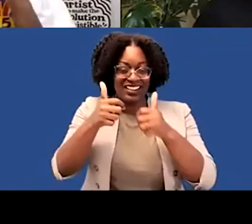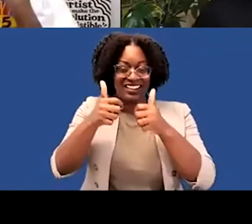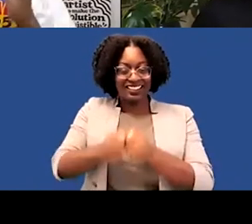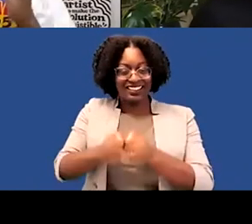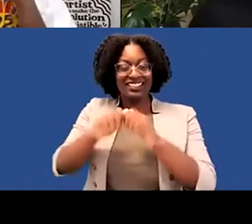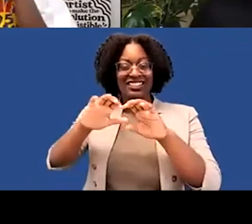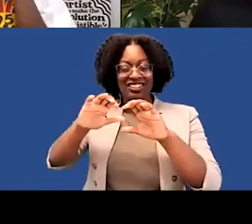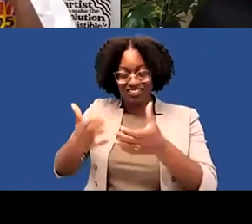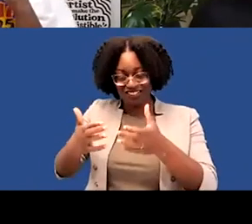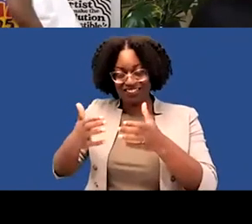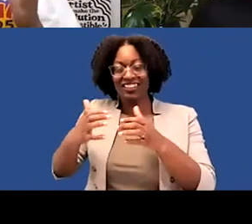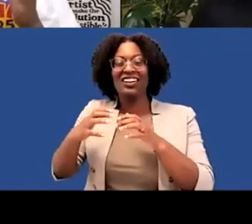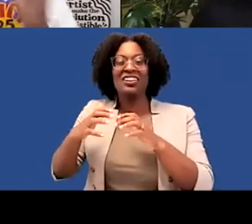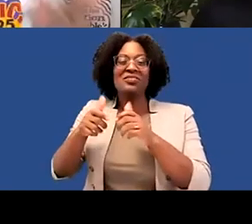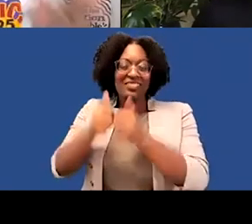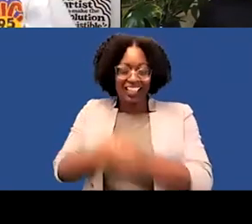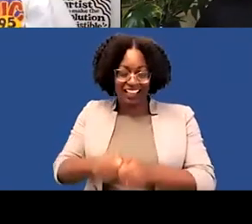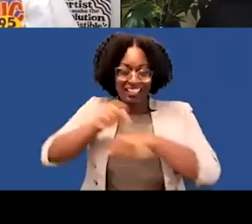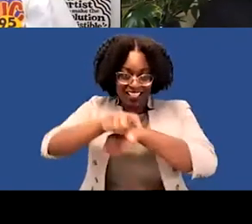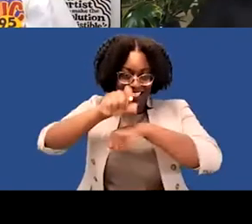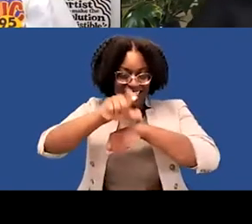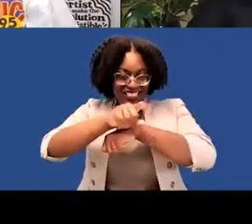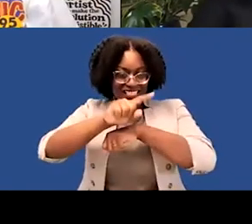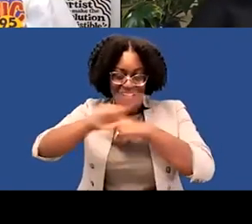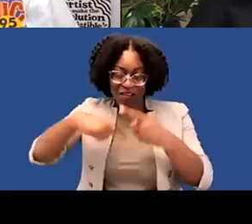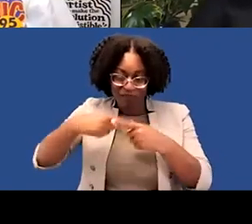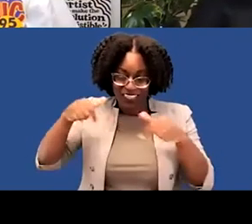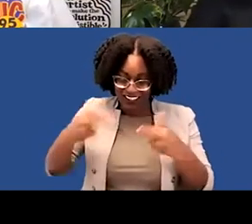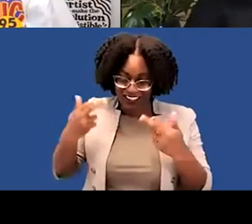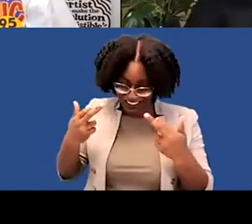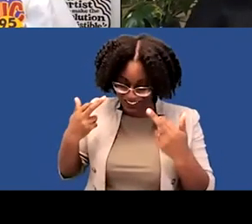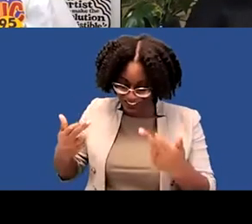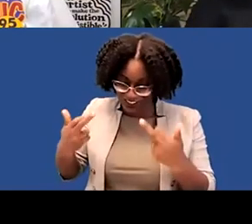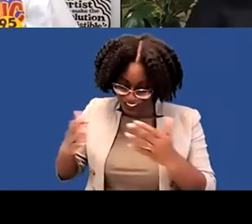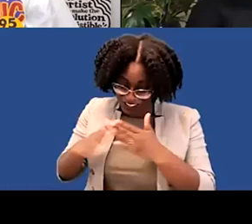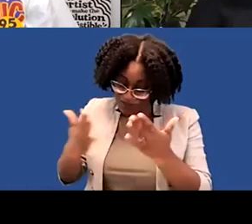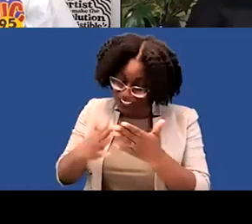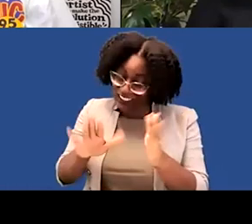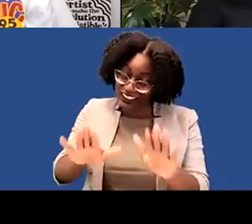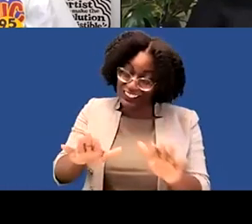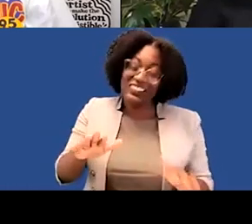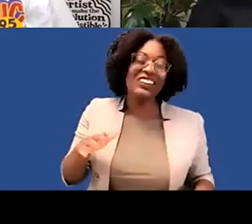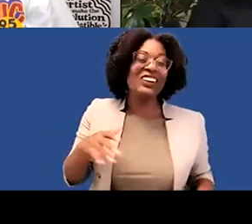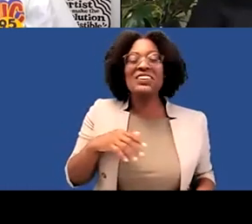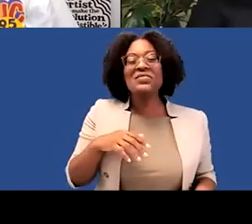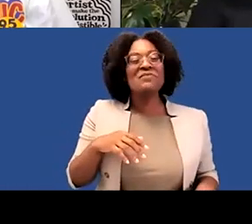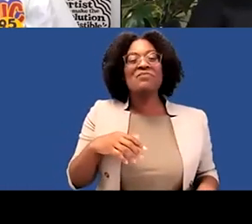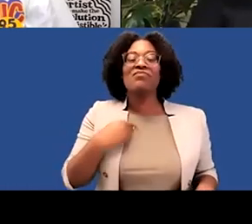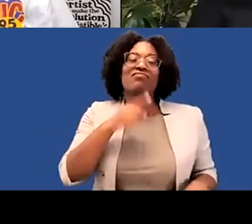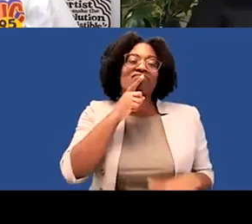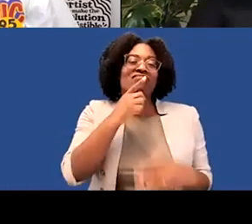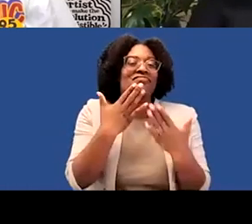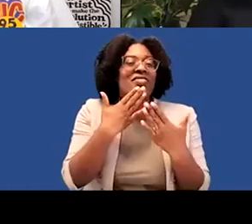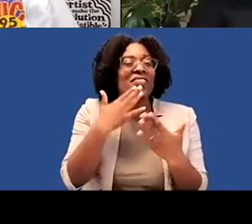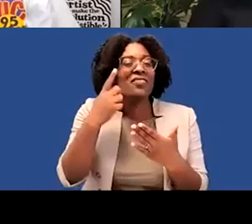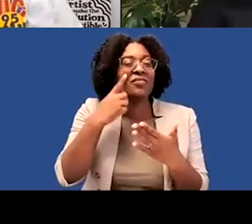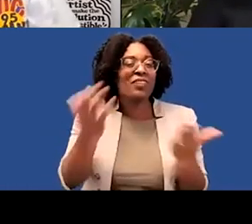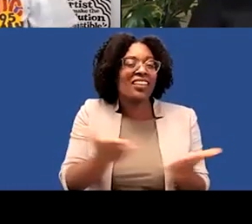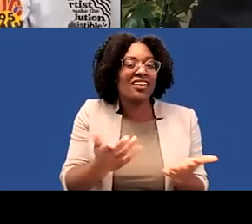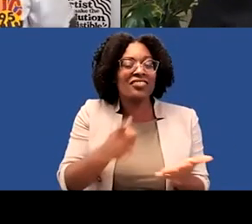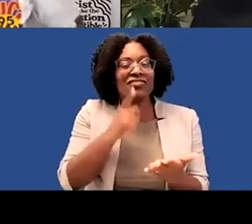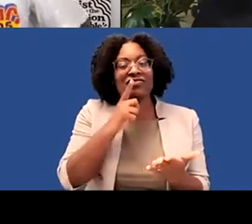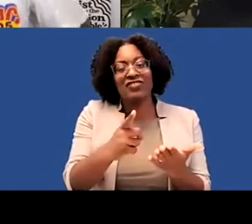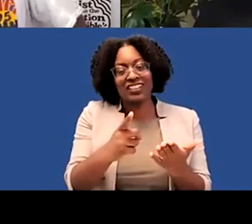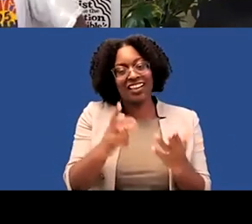you both so very much for being here with us in this way. It is a treat and an honor to know you both. Love you